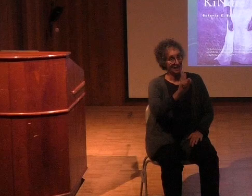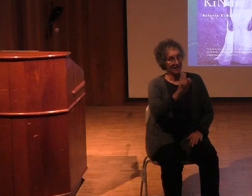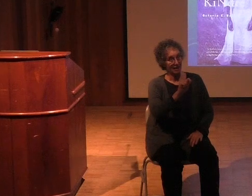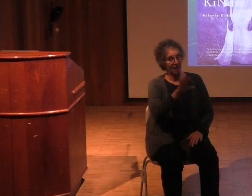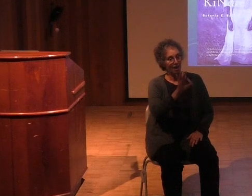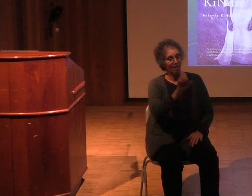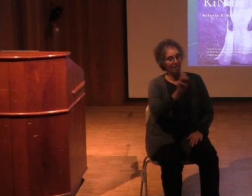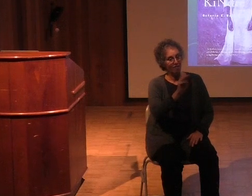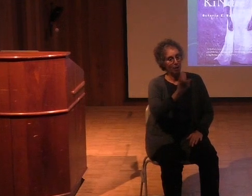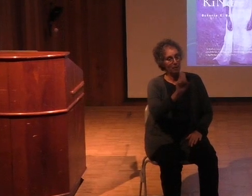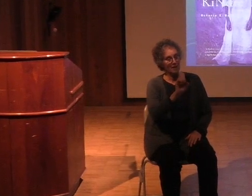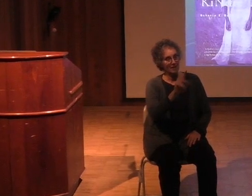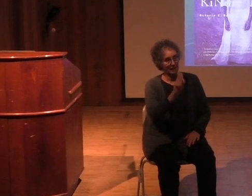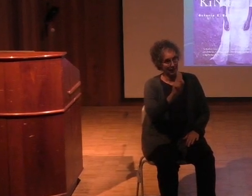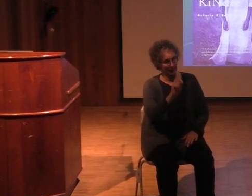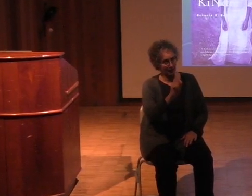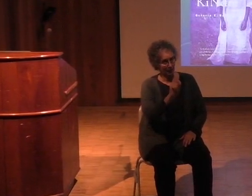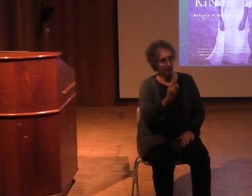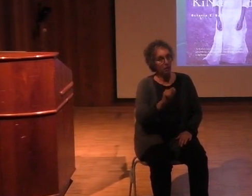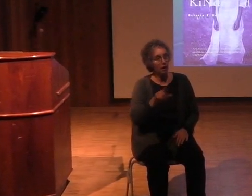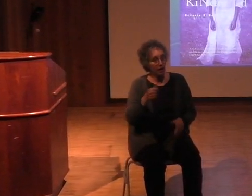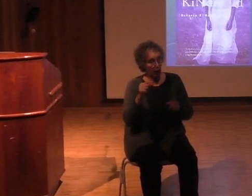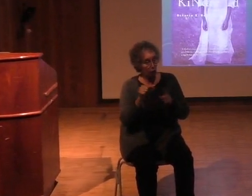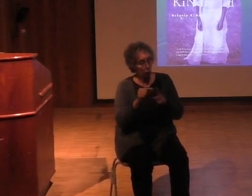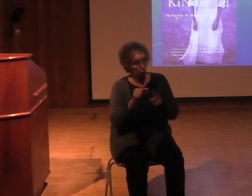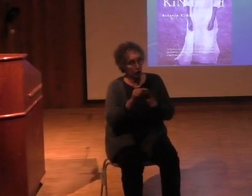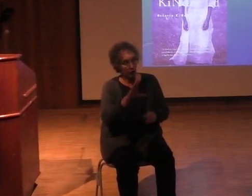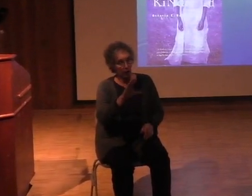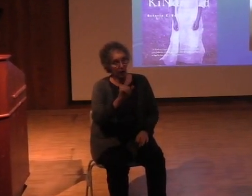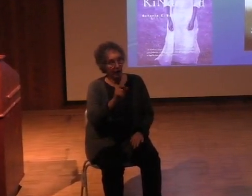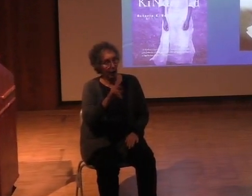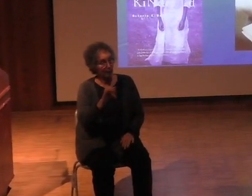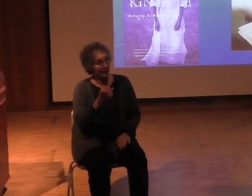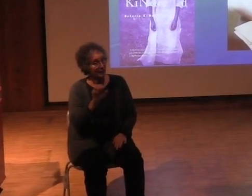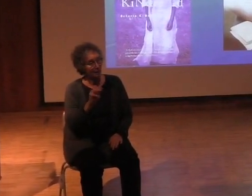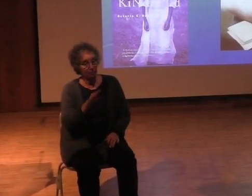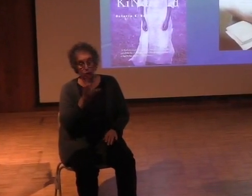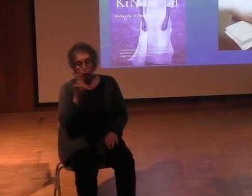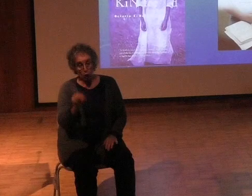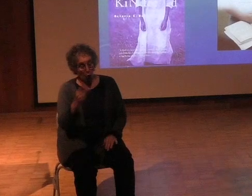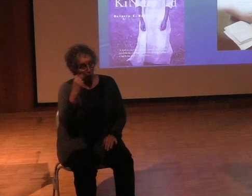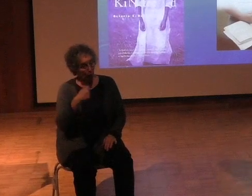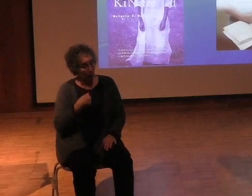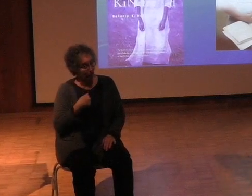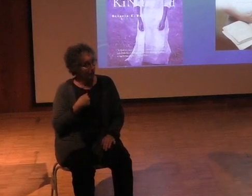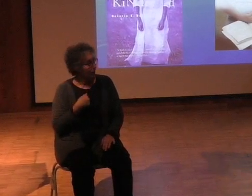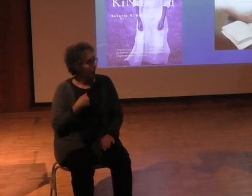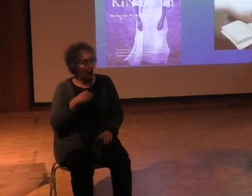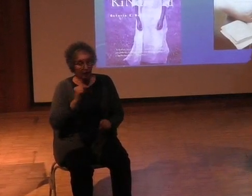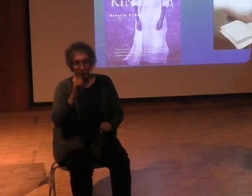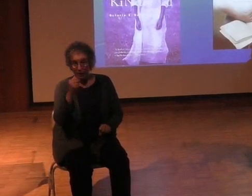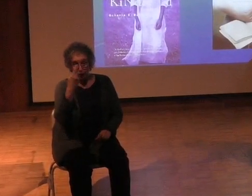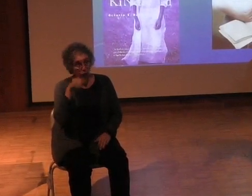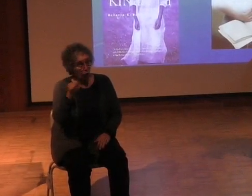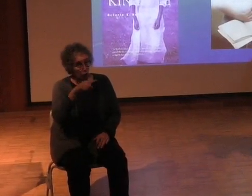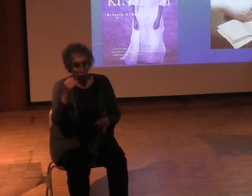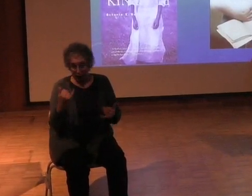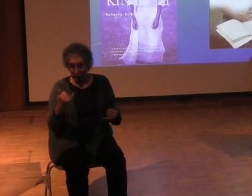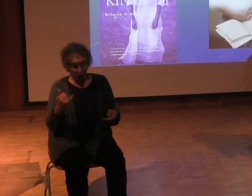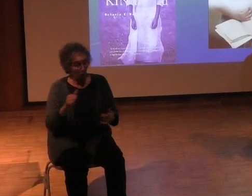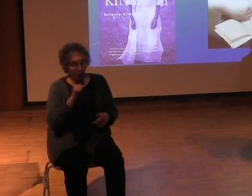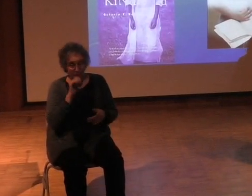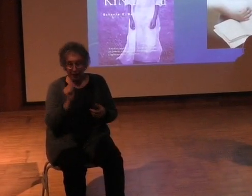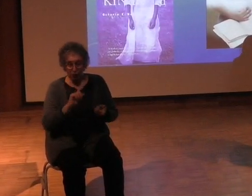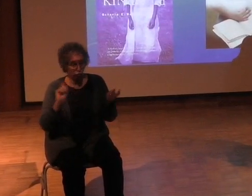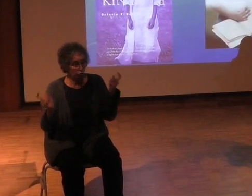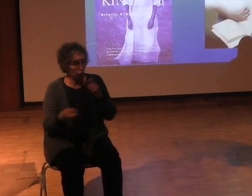In other words, capitalism is a no for me. It can be a yes for you. Now, I'm not here to